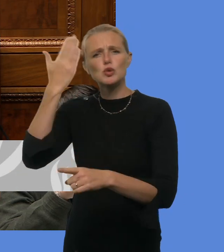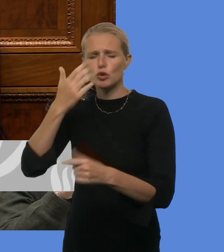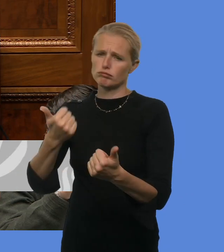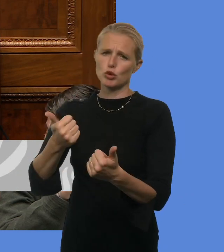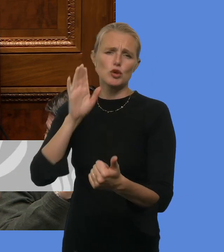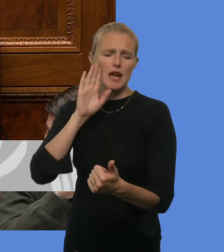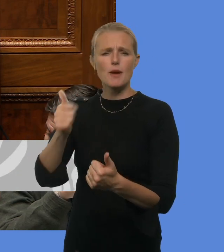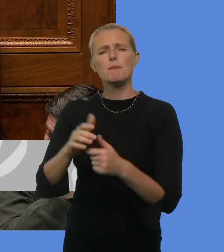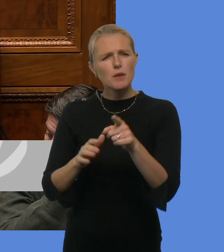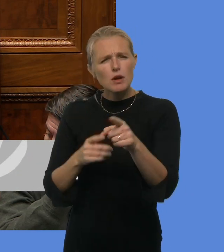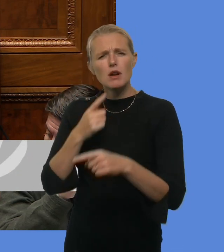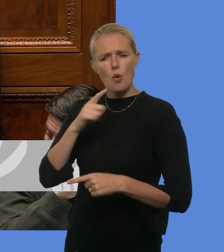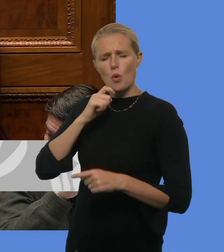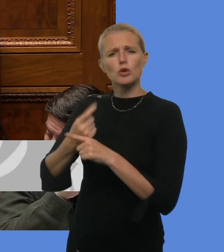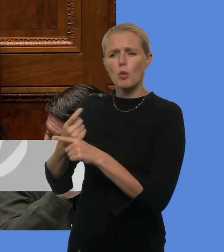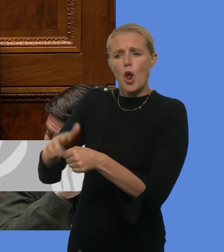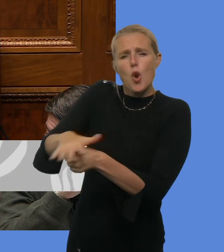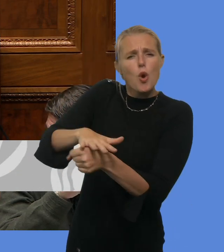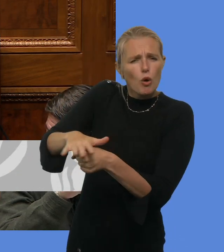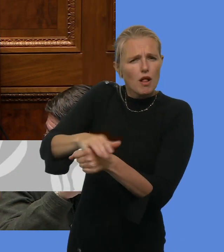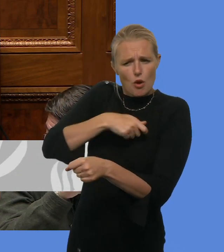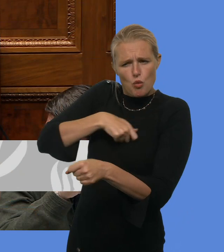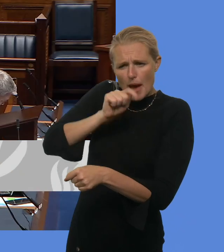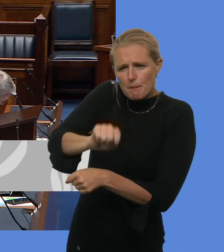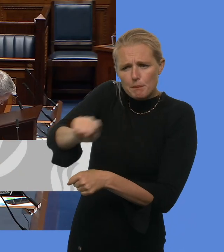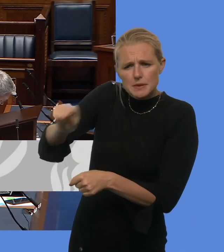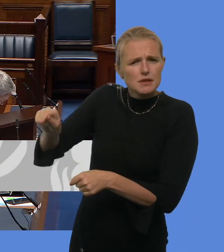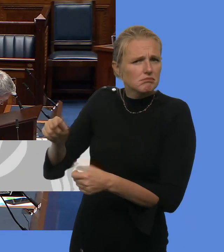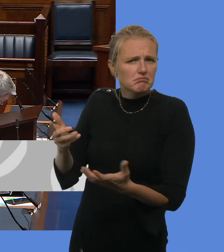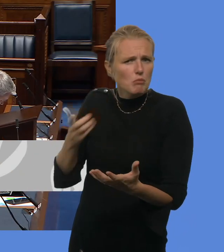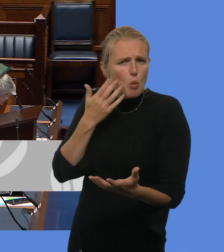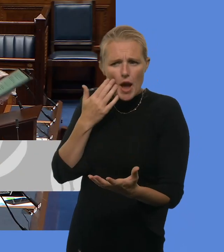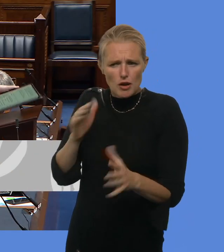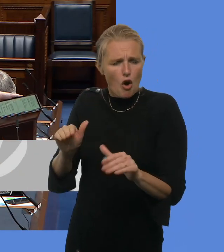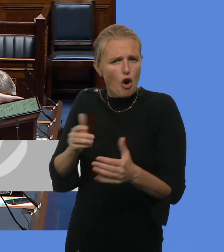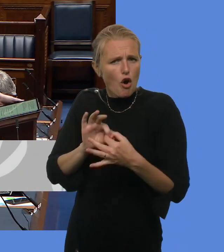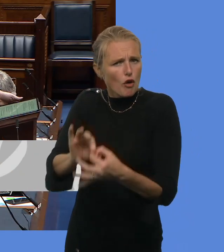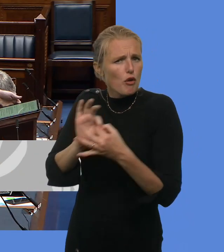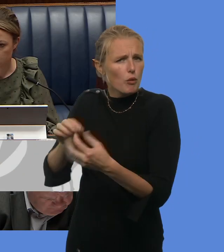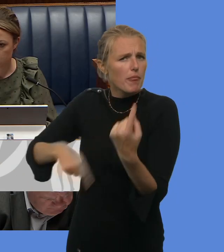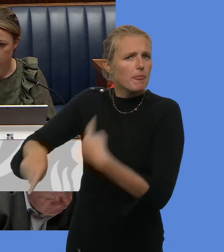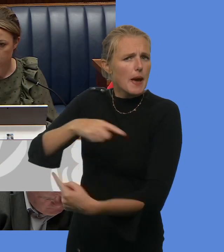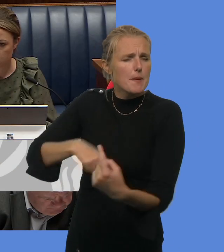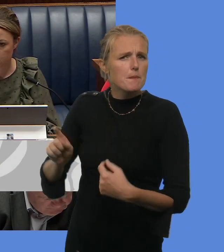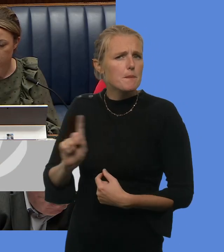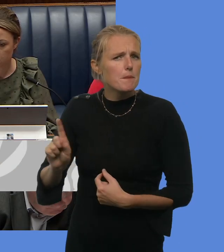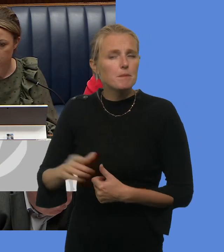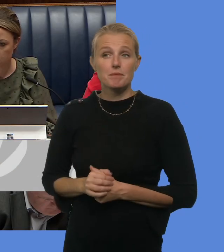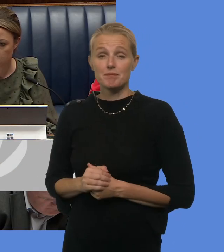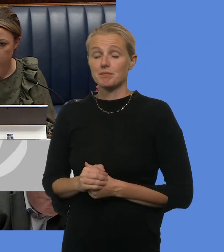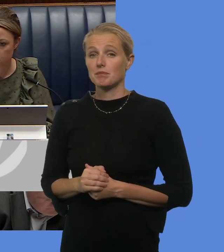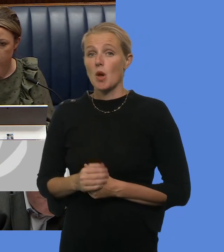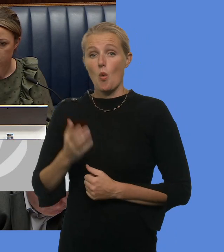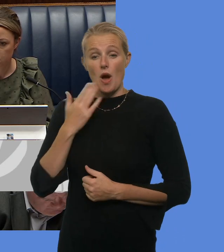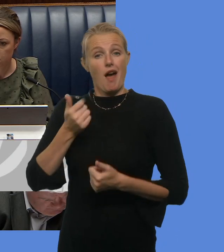mention about consulting with local representatives. Can I ask how and when that will happen? Minister. Yes, when we have firm proposals to